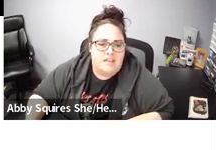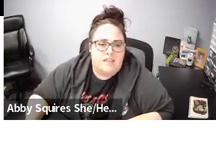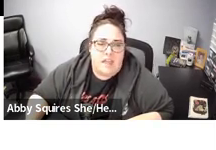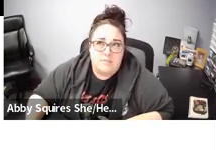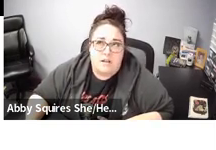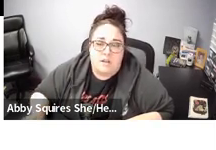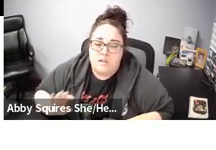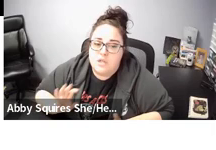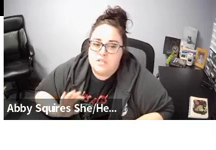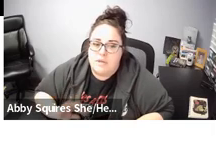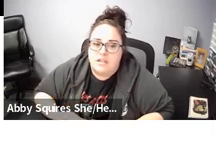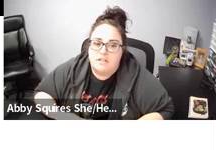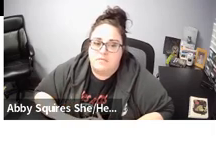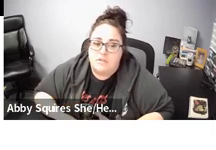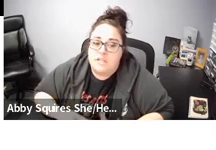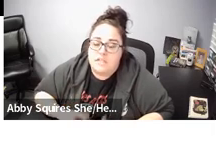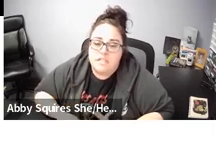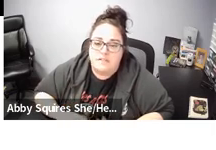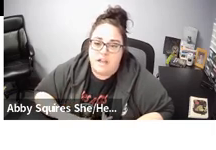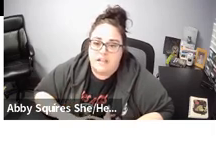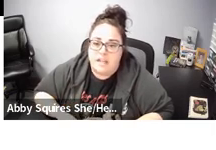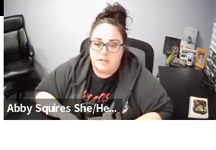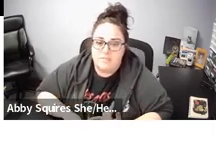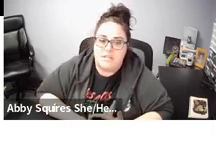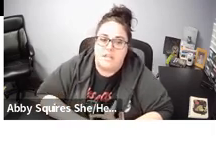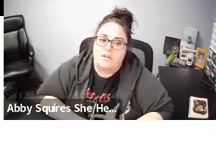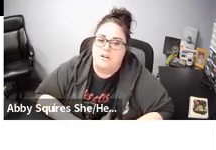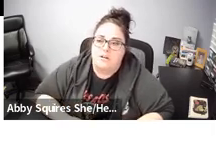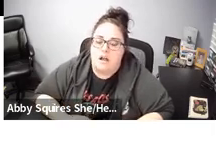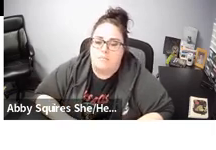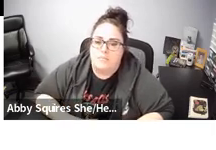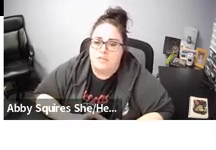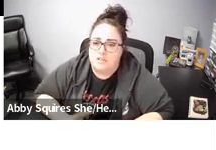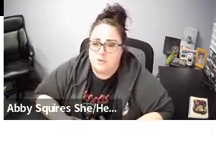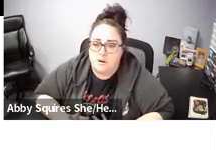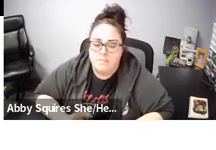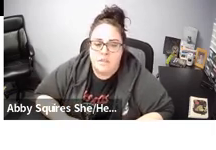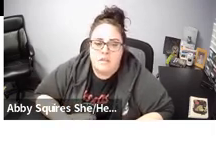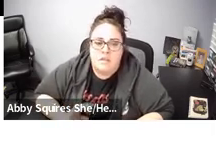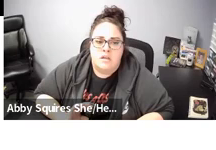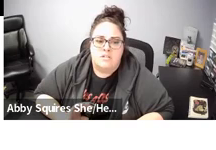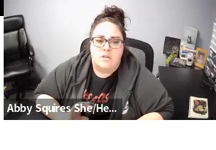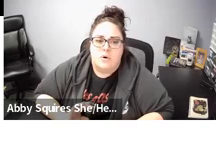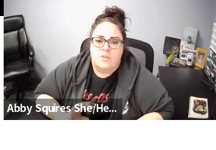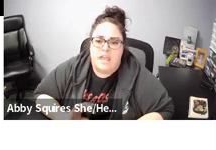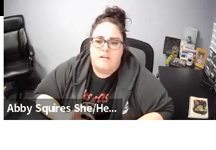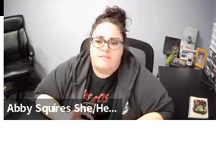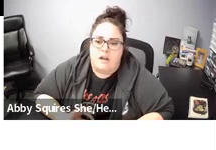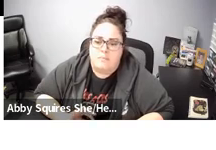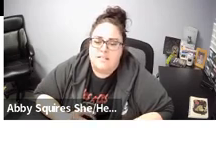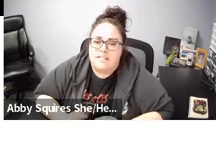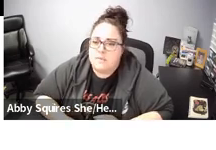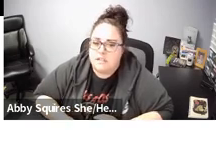And Xbox also has made it really easy to find games in their store. So they